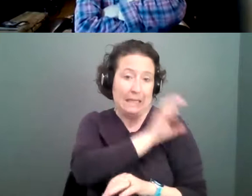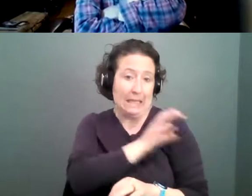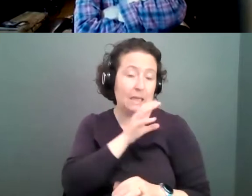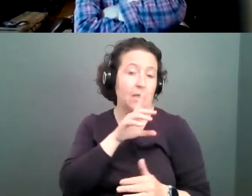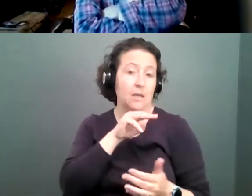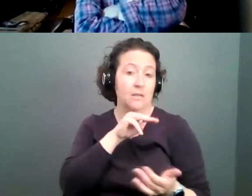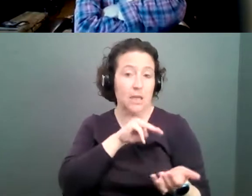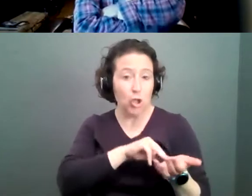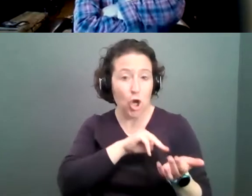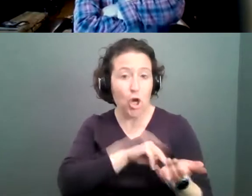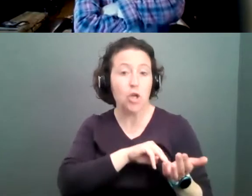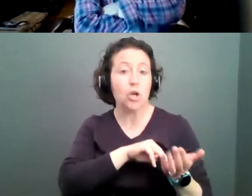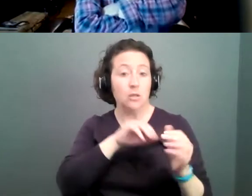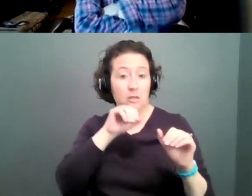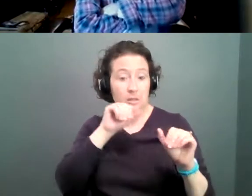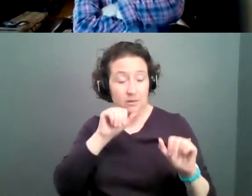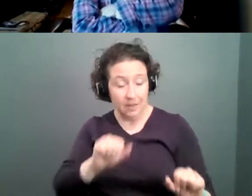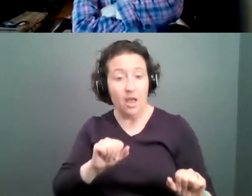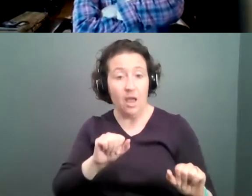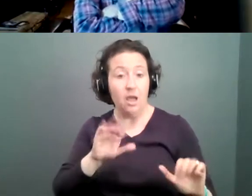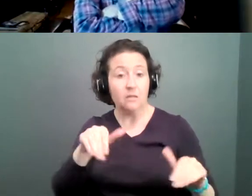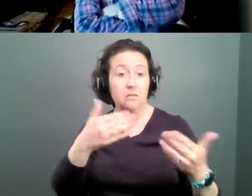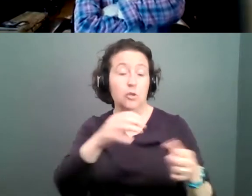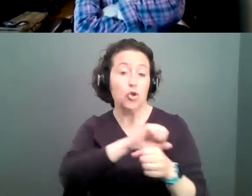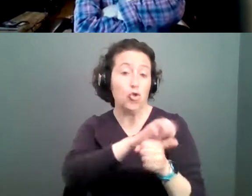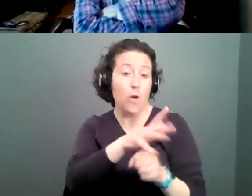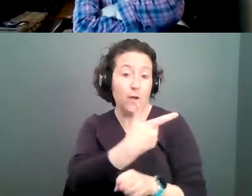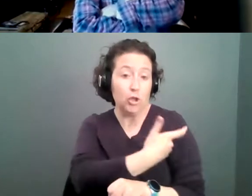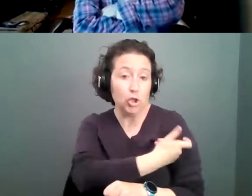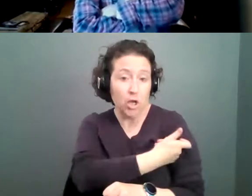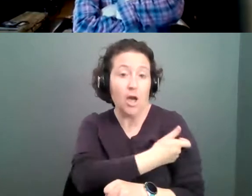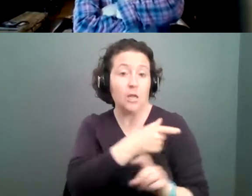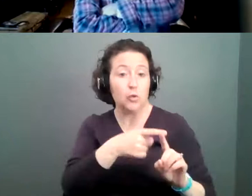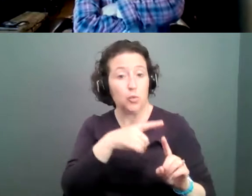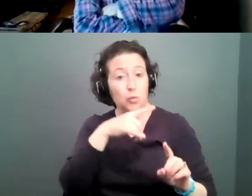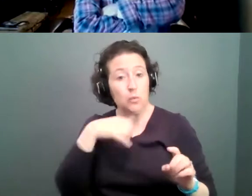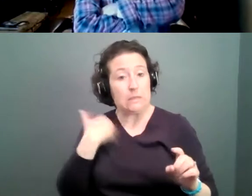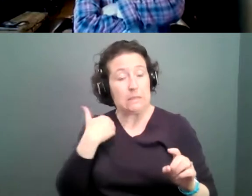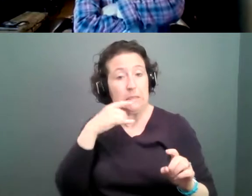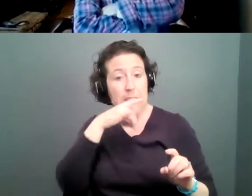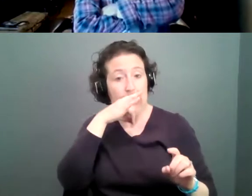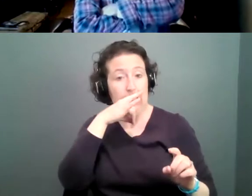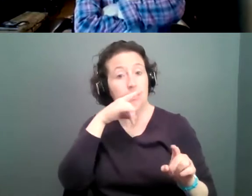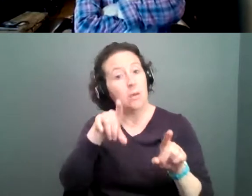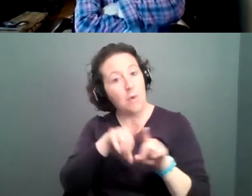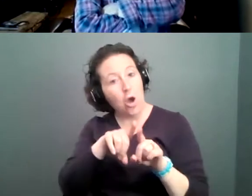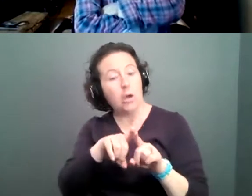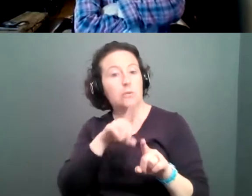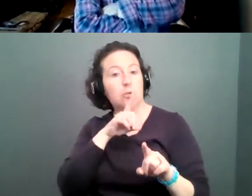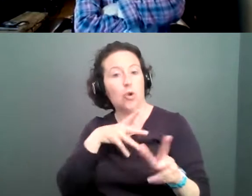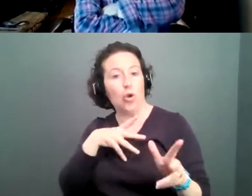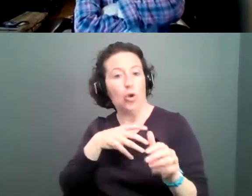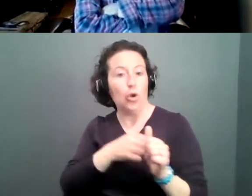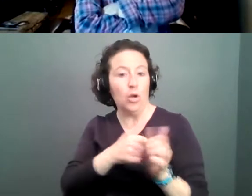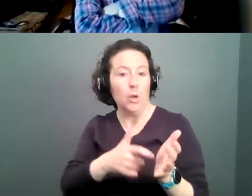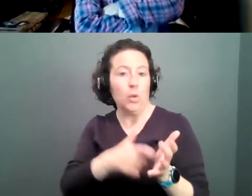physicians can in fact not only give COVID vaccines to these kids, but also get them up to date on